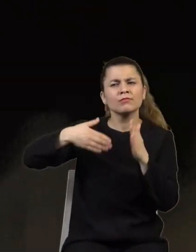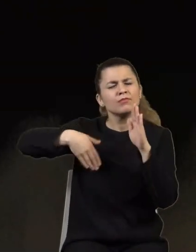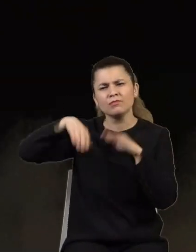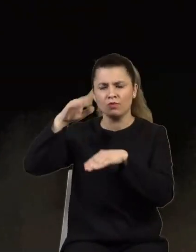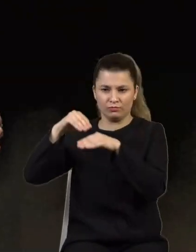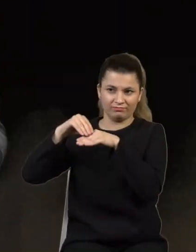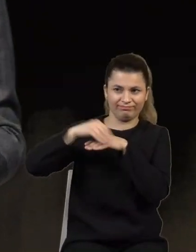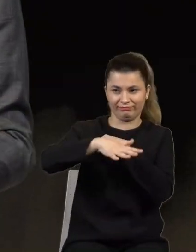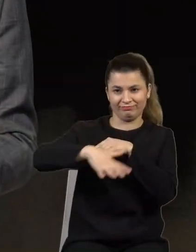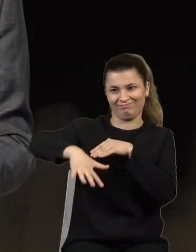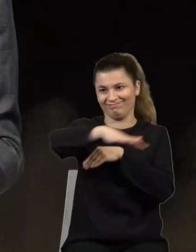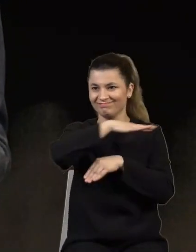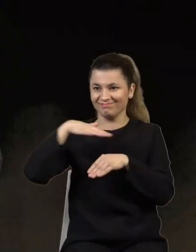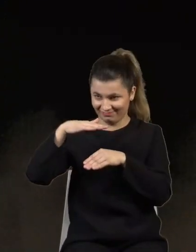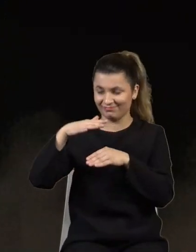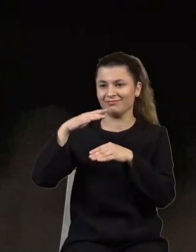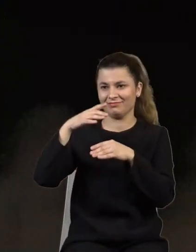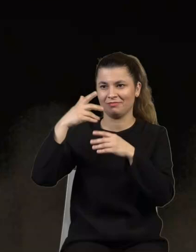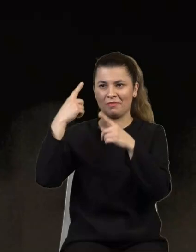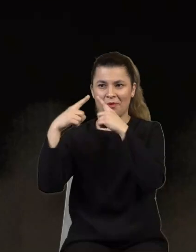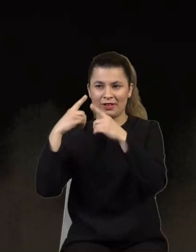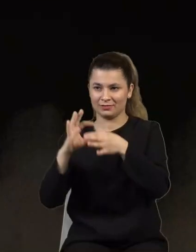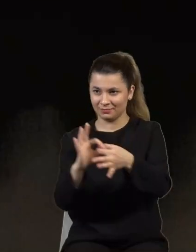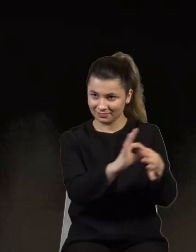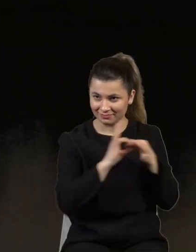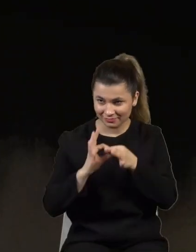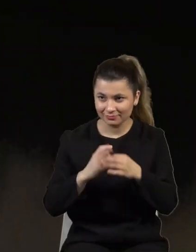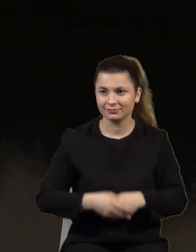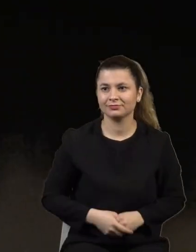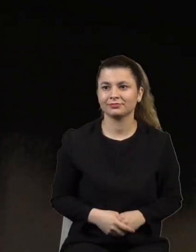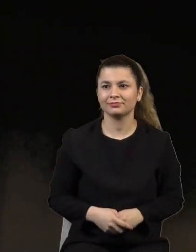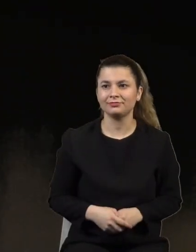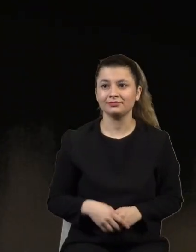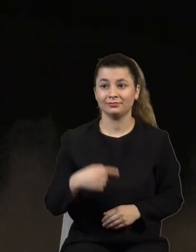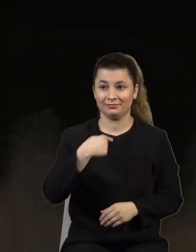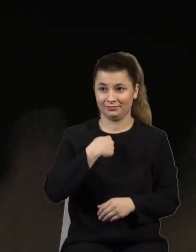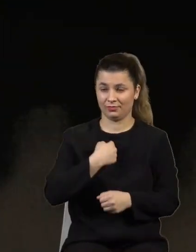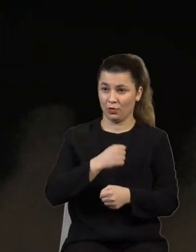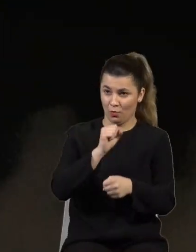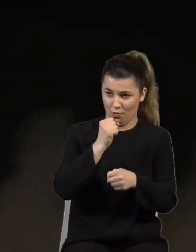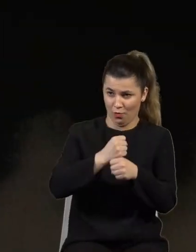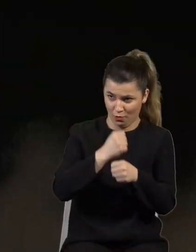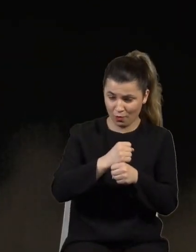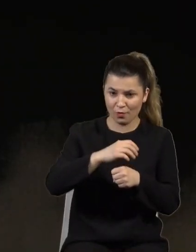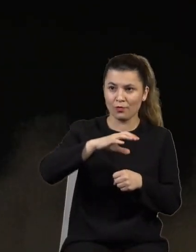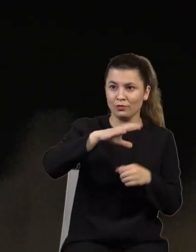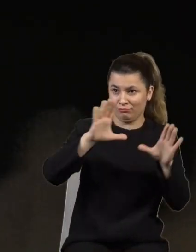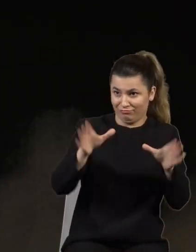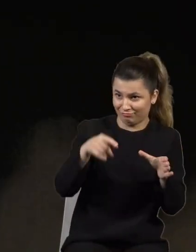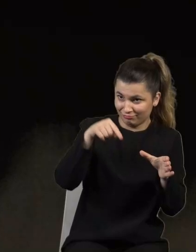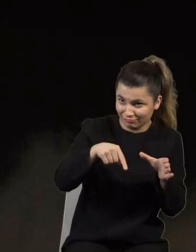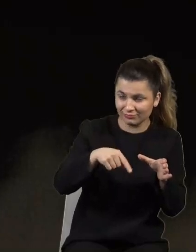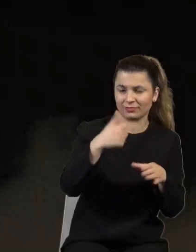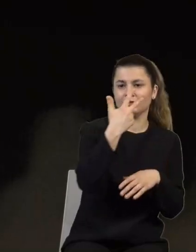sector and cohesion policy since 2008, and I personally can observe the